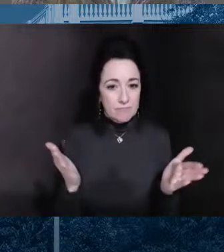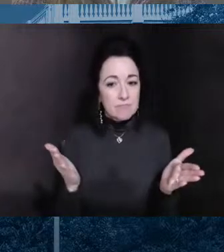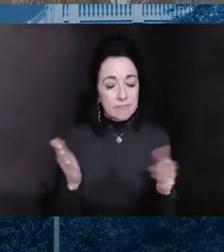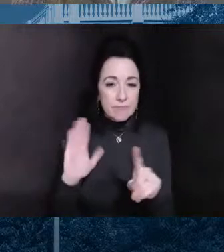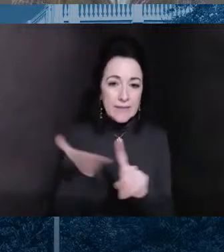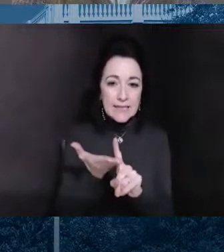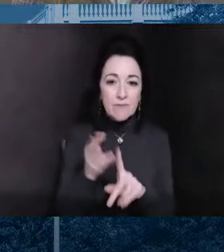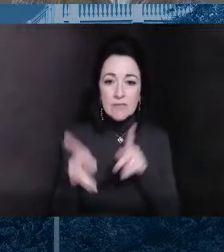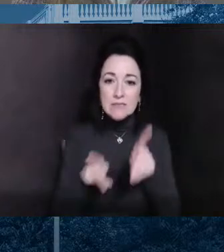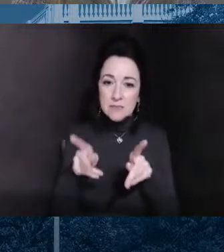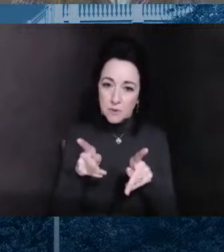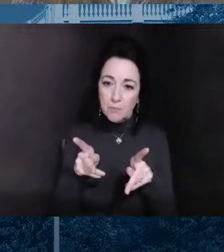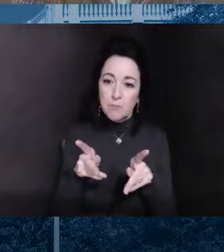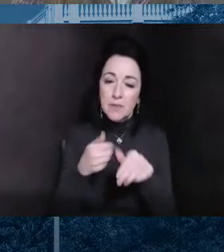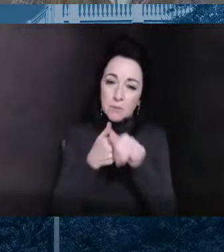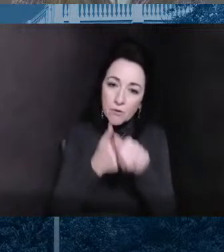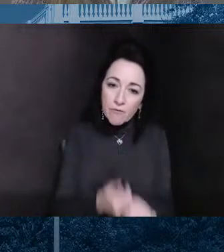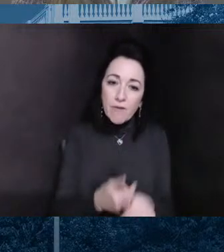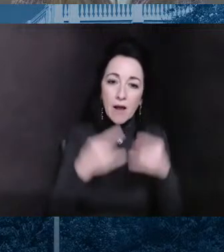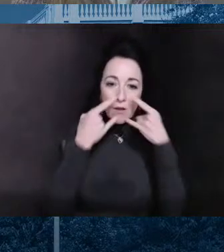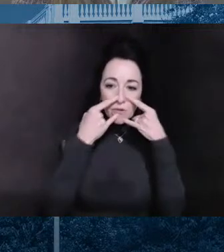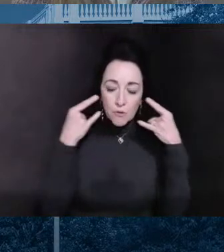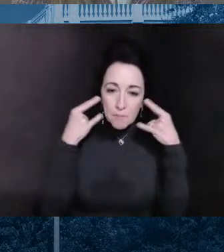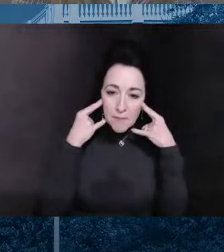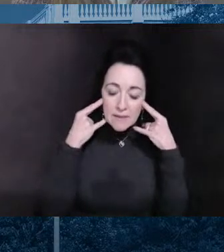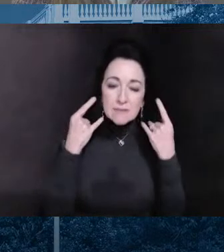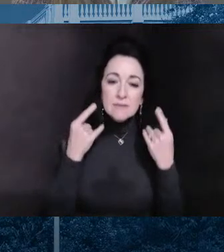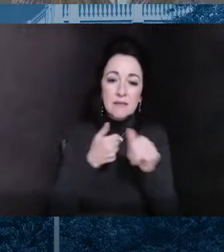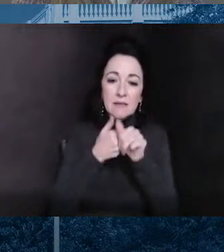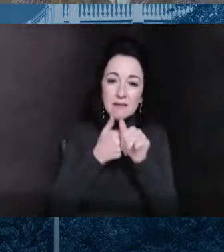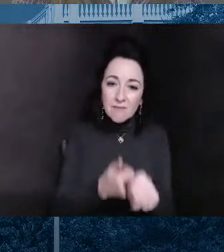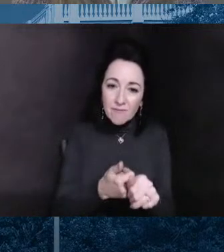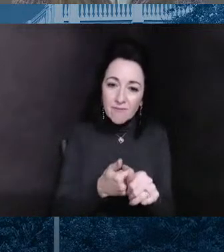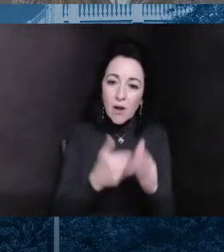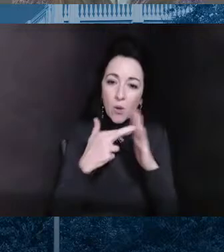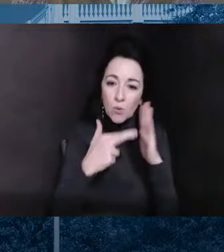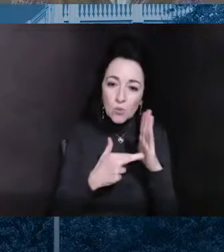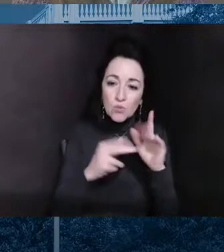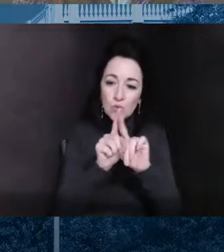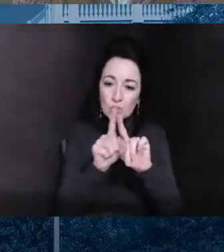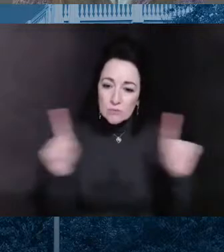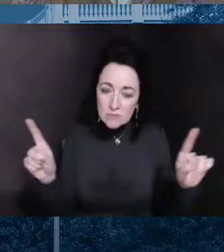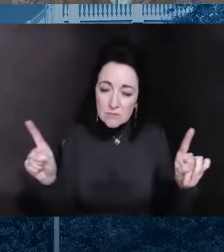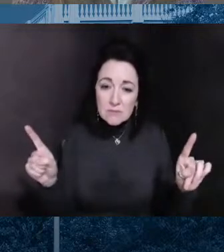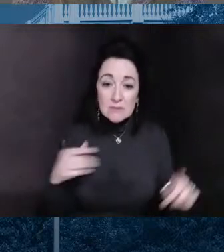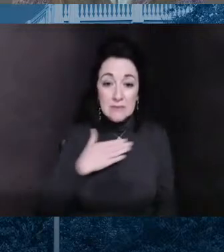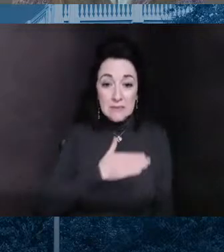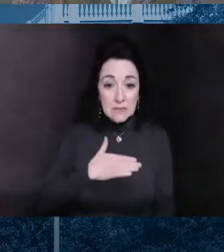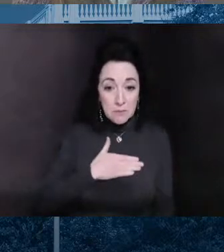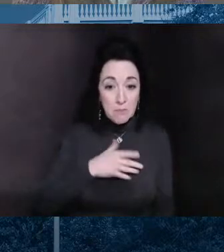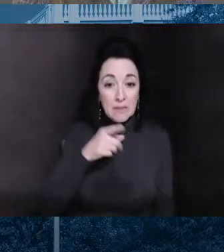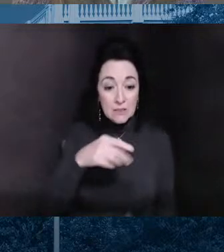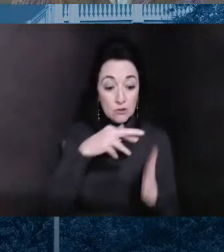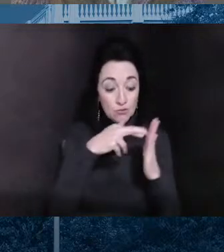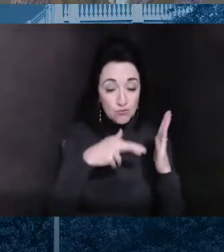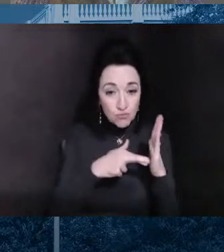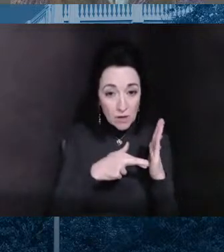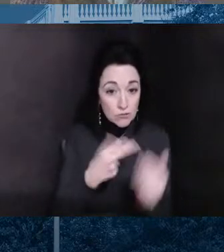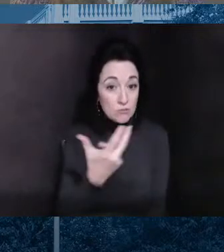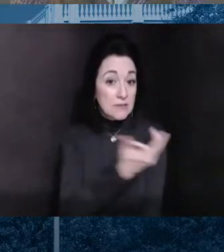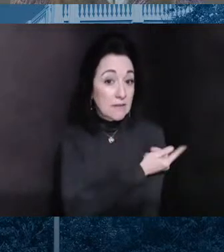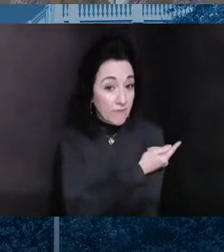making sure folks get vaccinated. And that's a really important point. The vaccination is really